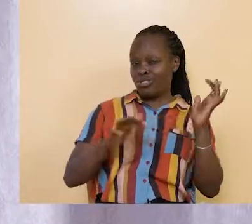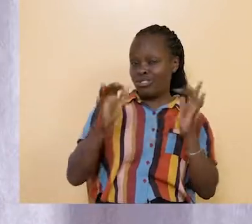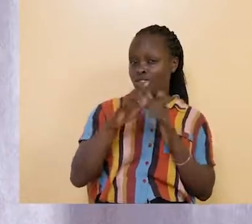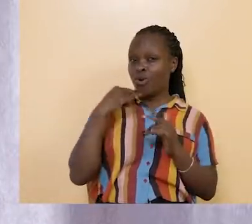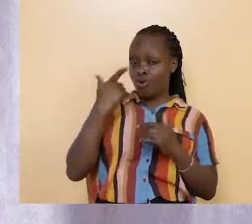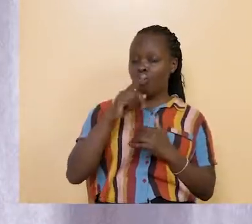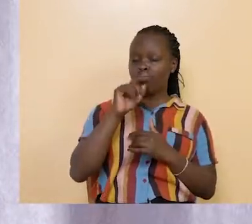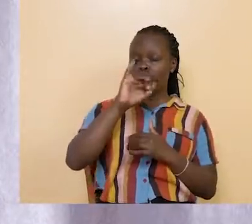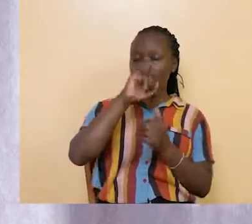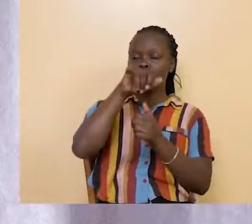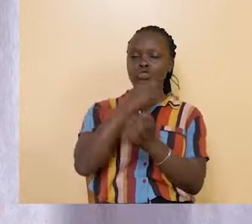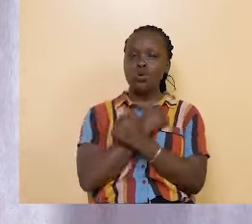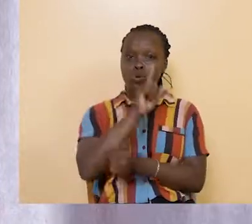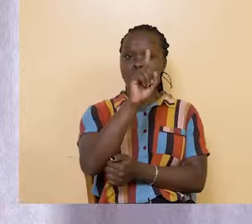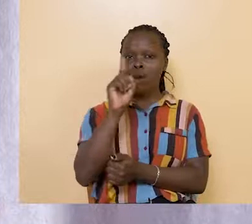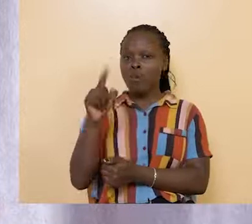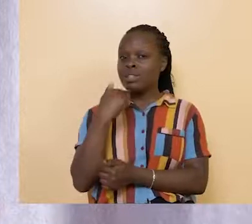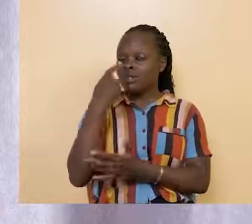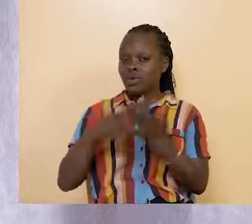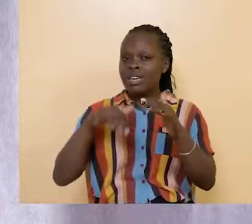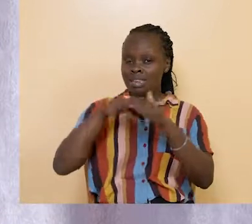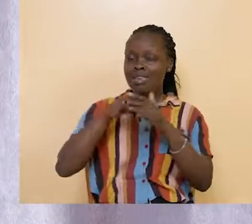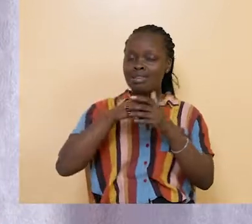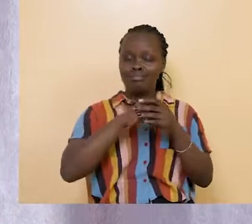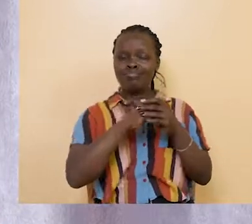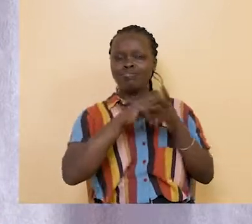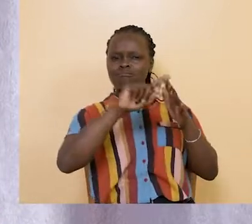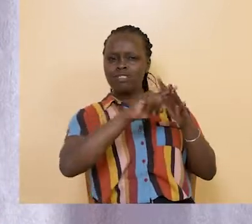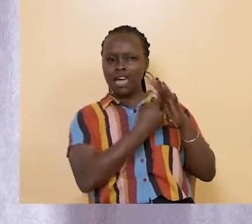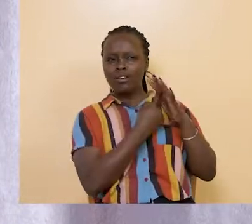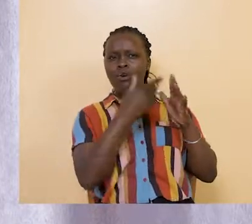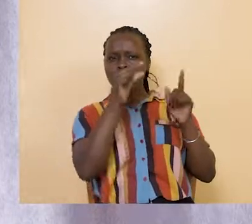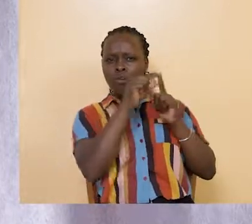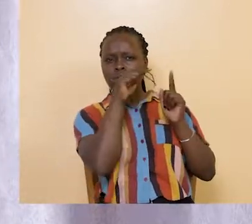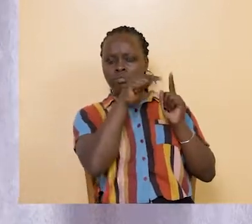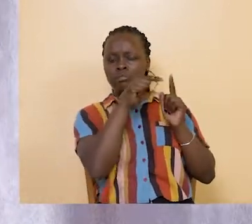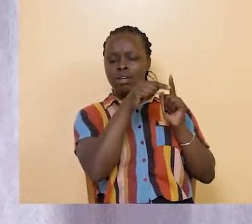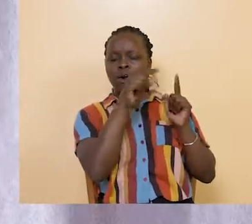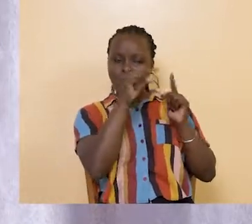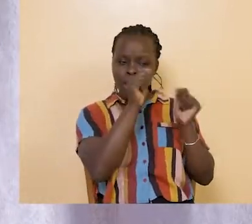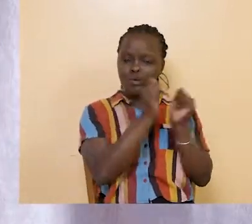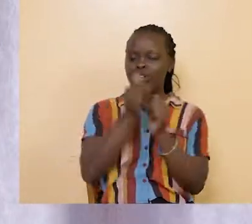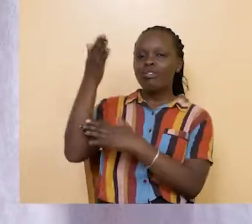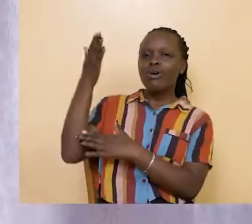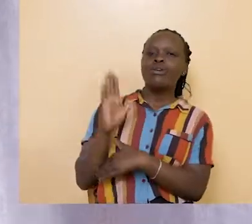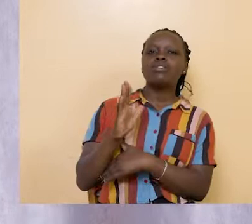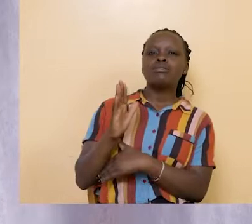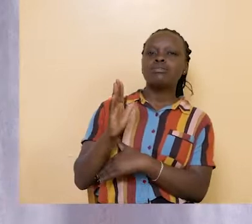who in John 1:1 is said to be, in the beginning was the Word, and the Word was with God.